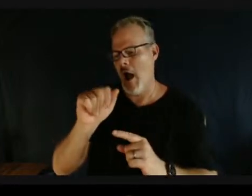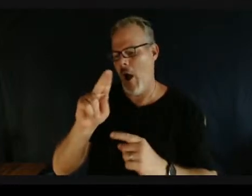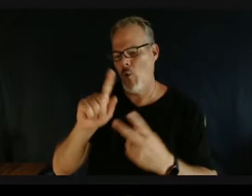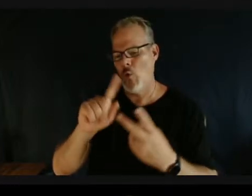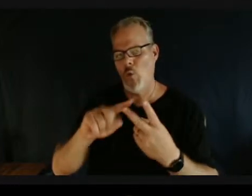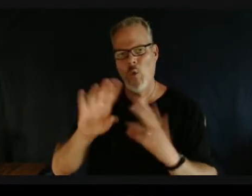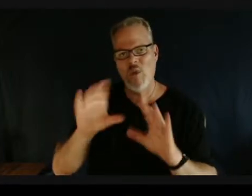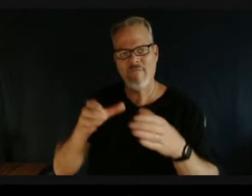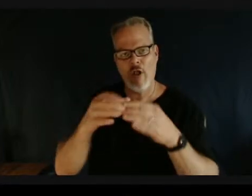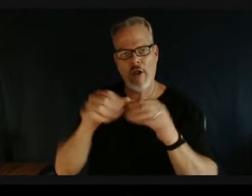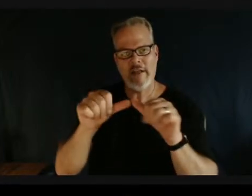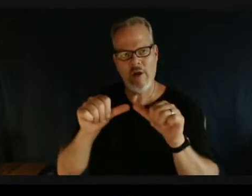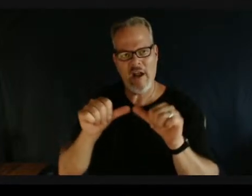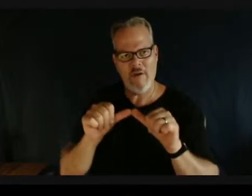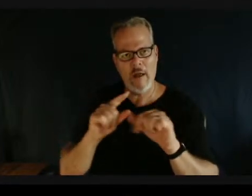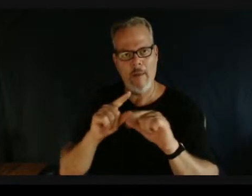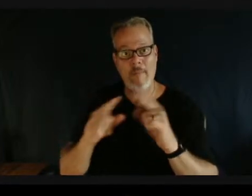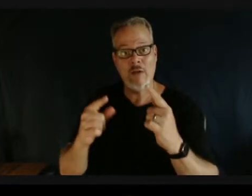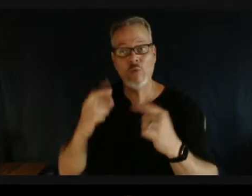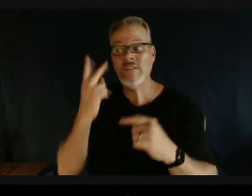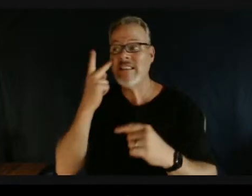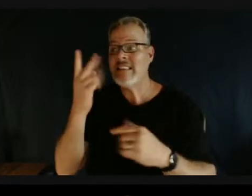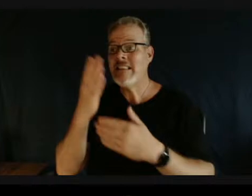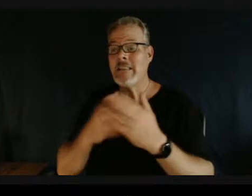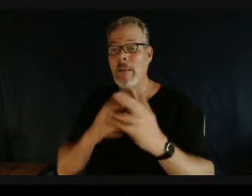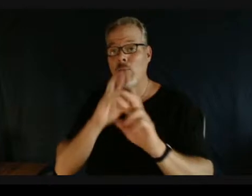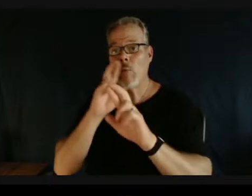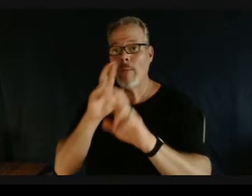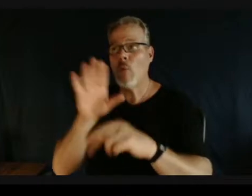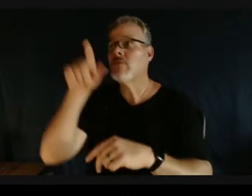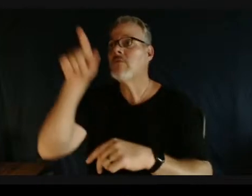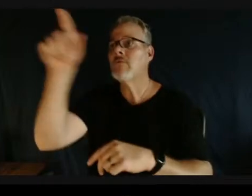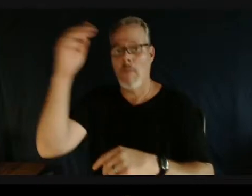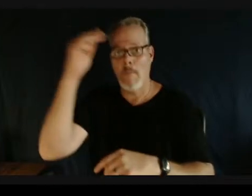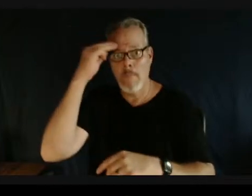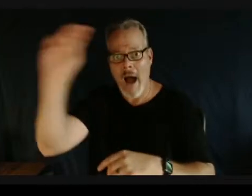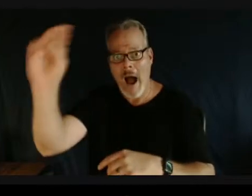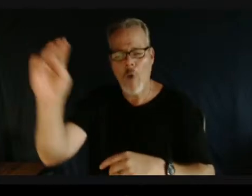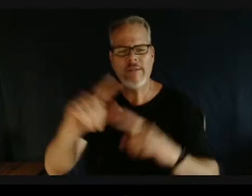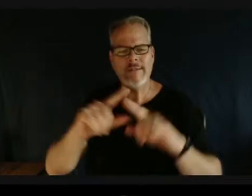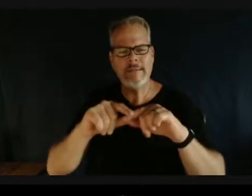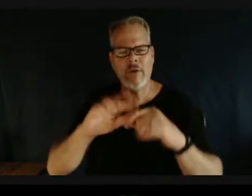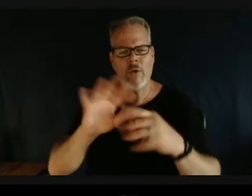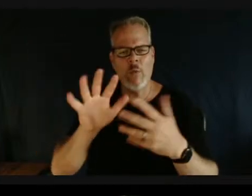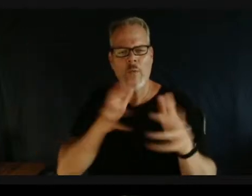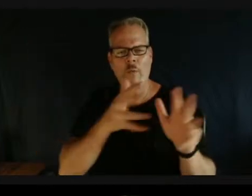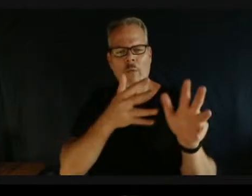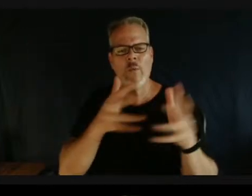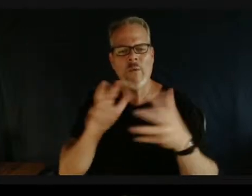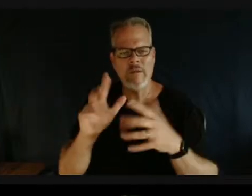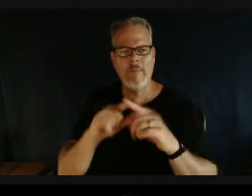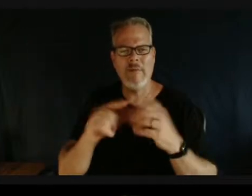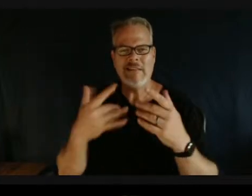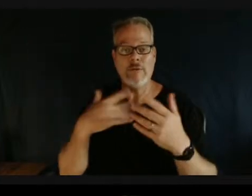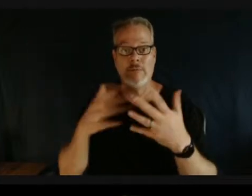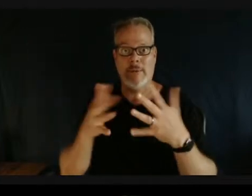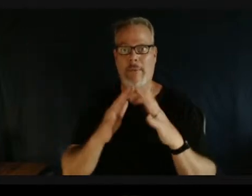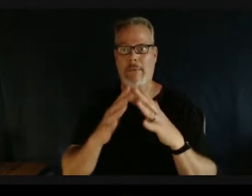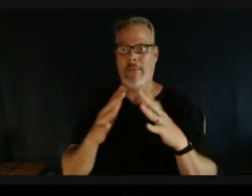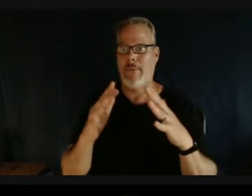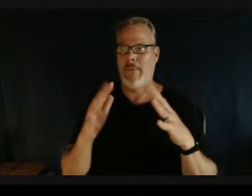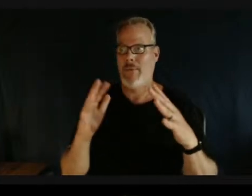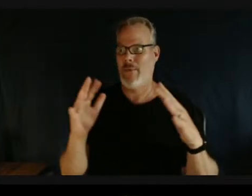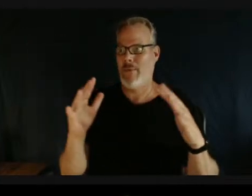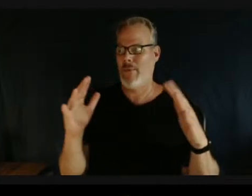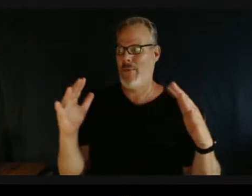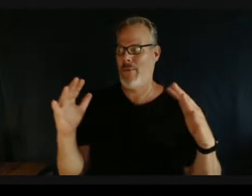fog, we're hearing reports on Maui, different areas, depending on the wind as well, but more widespread. And with